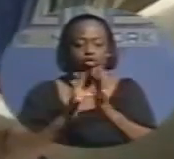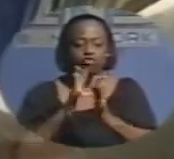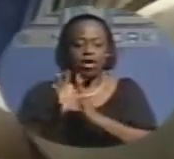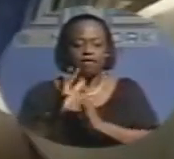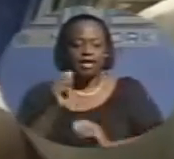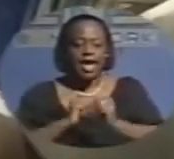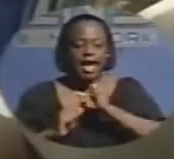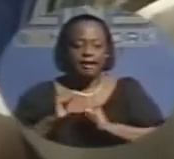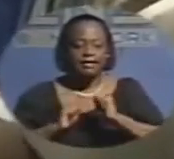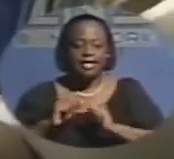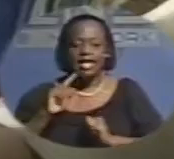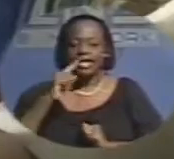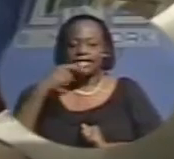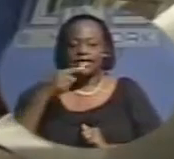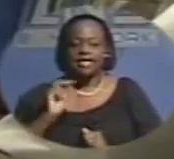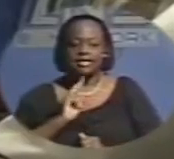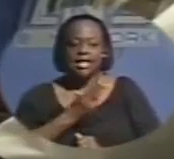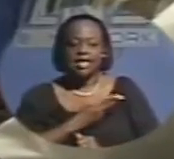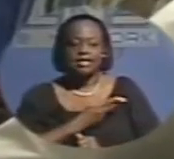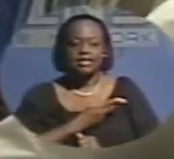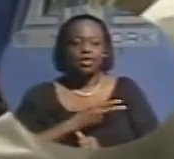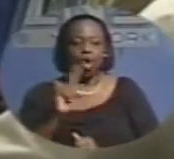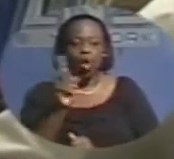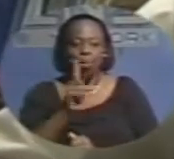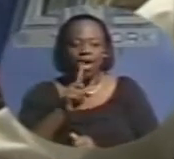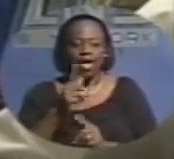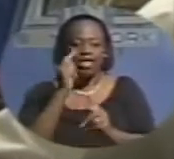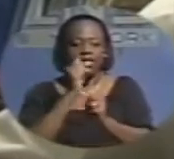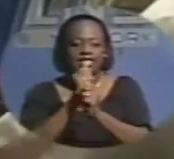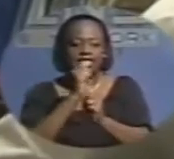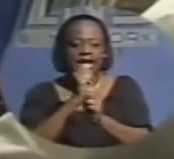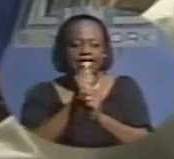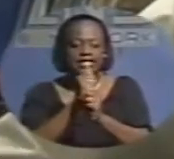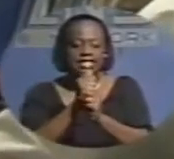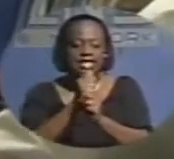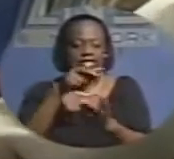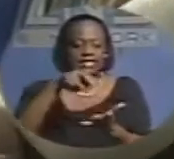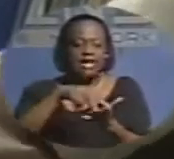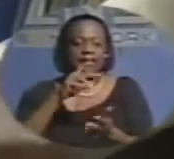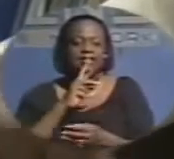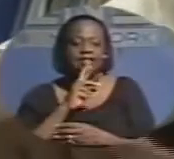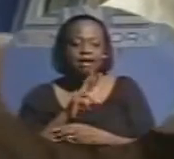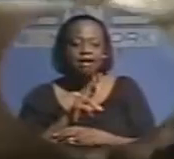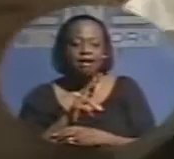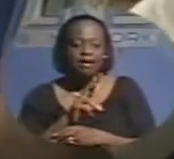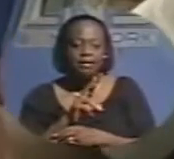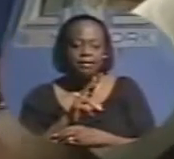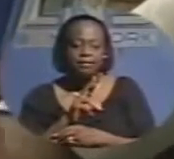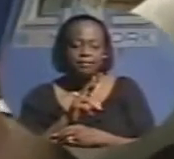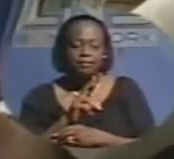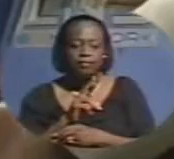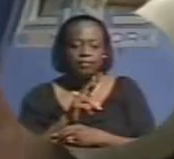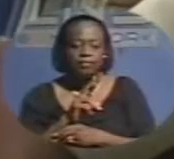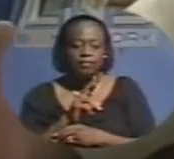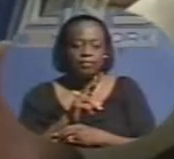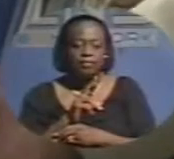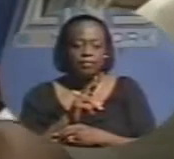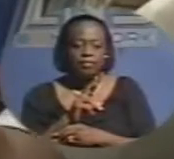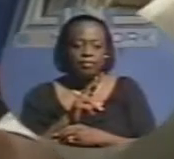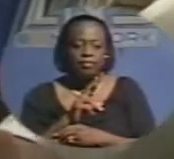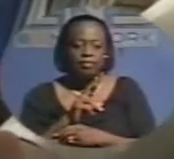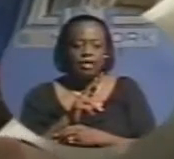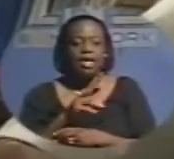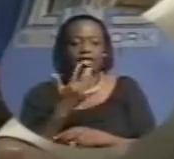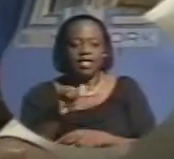tells us exactly where taxi stands are and whether it is obliterated or whether it is there, they have a